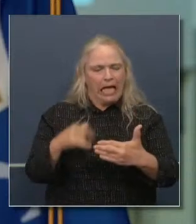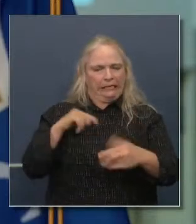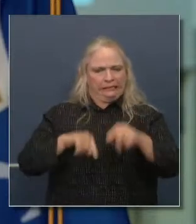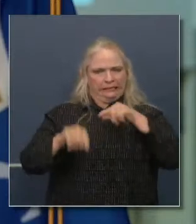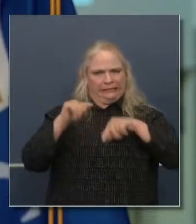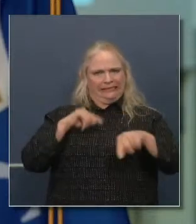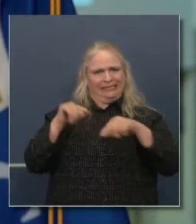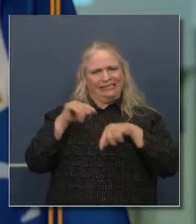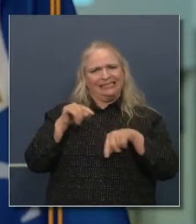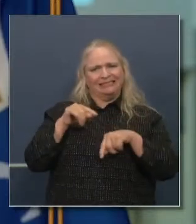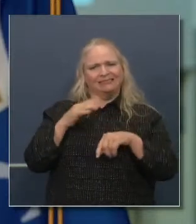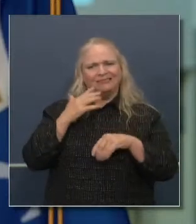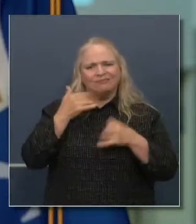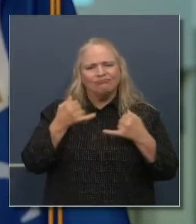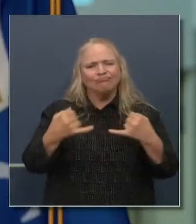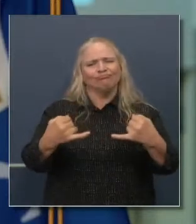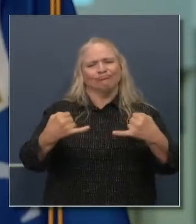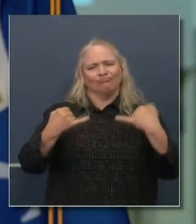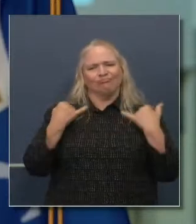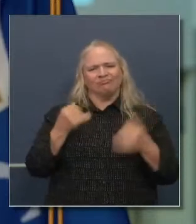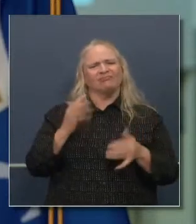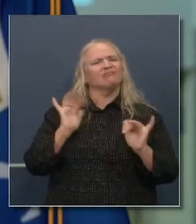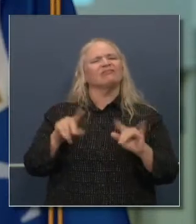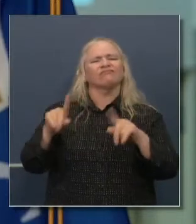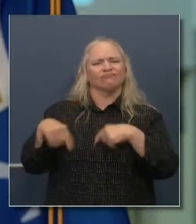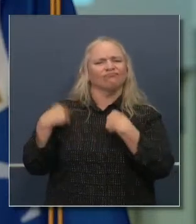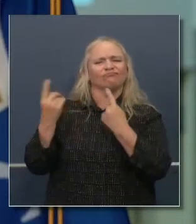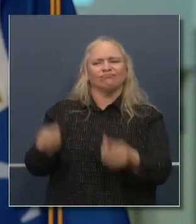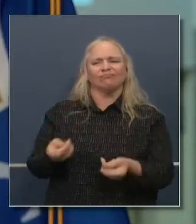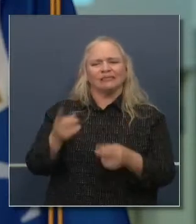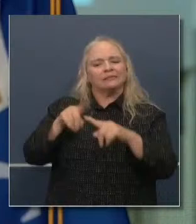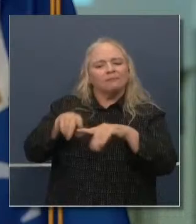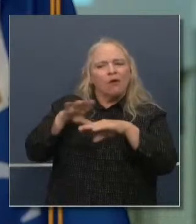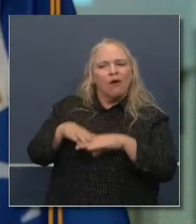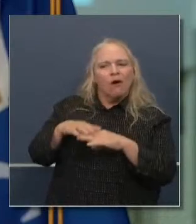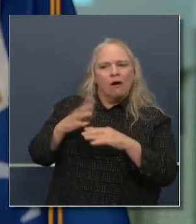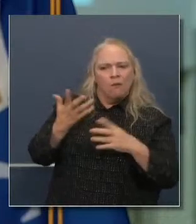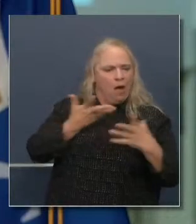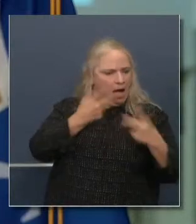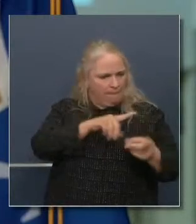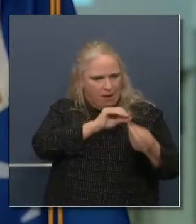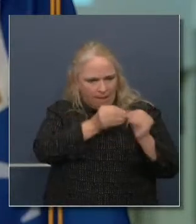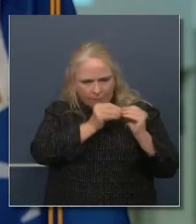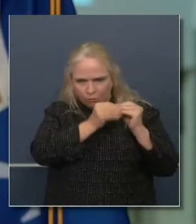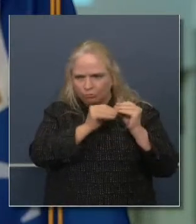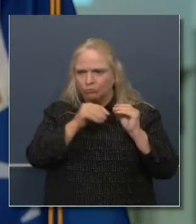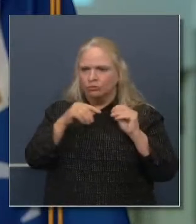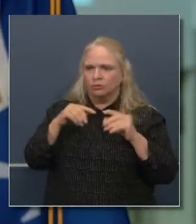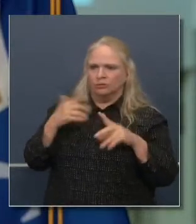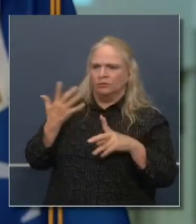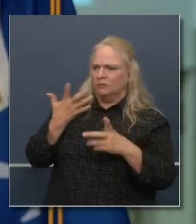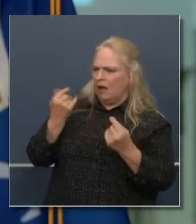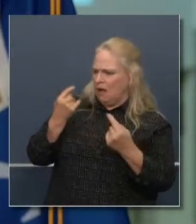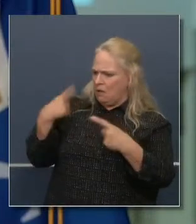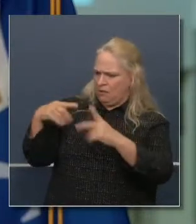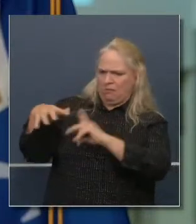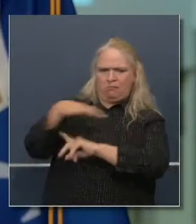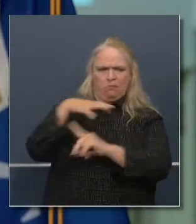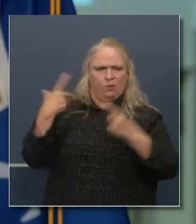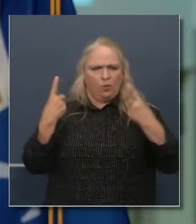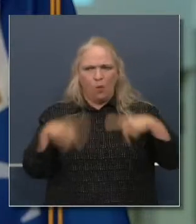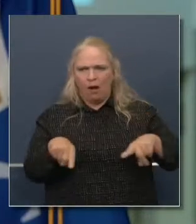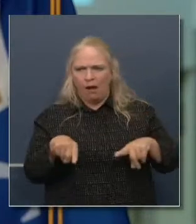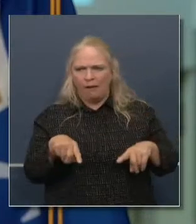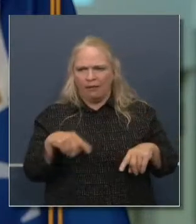up and down based upon changing conditions, based upon context or what you're trying to accomplish. And so